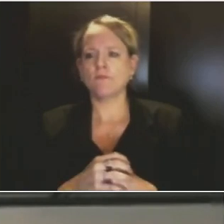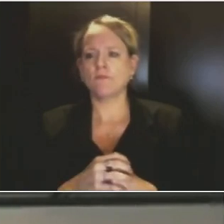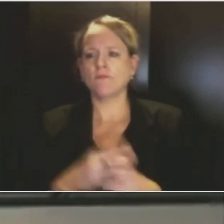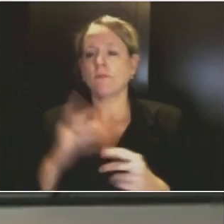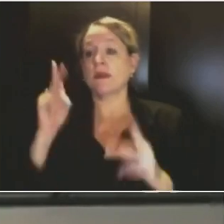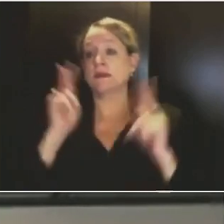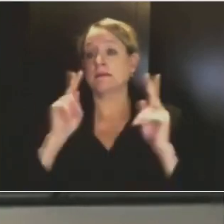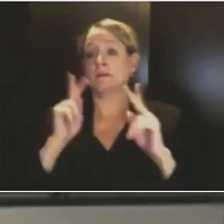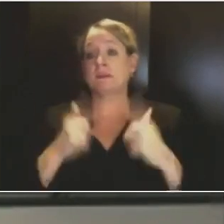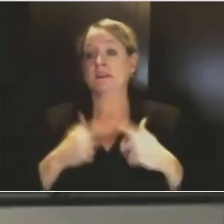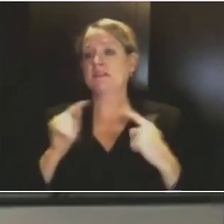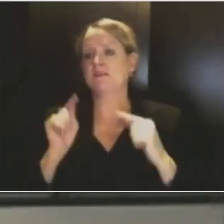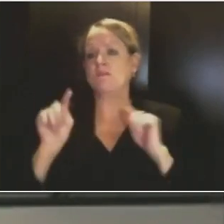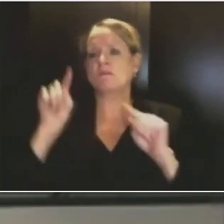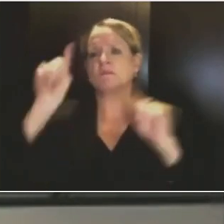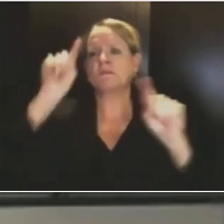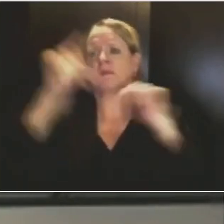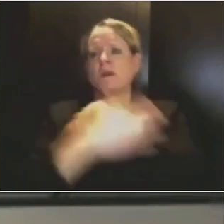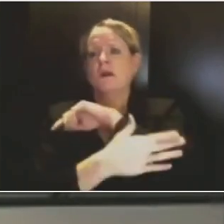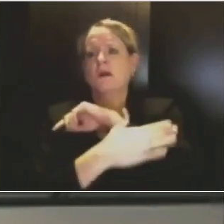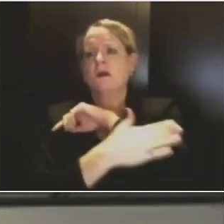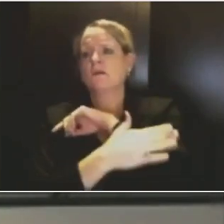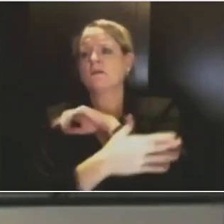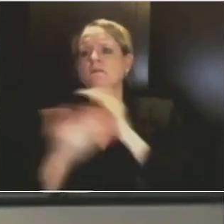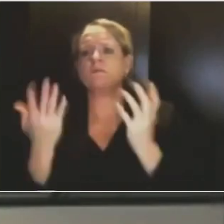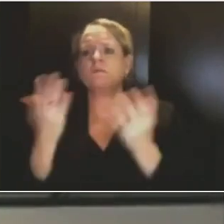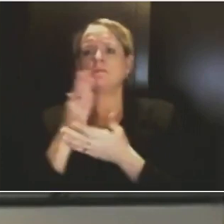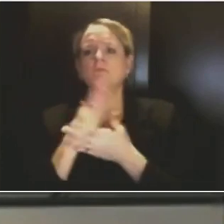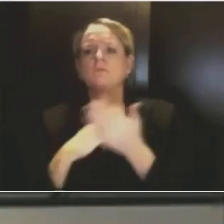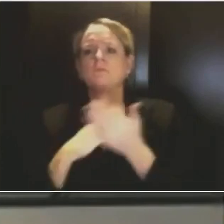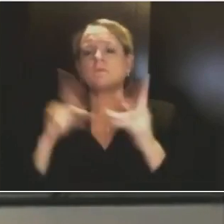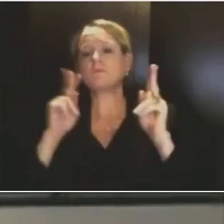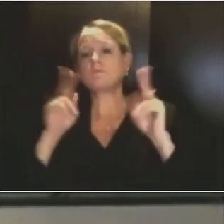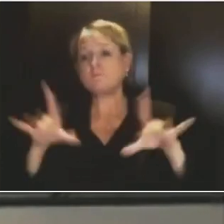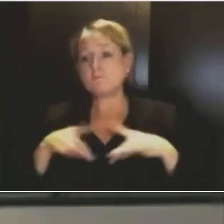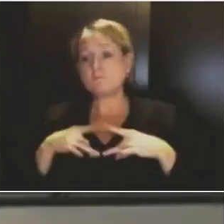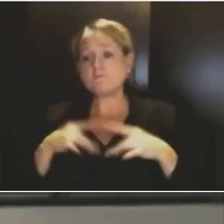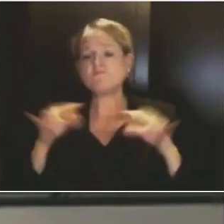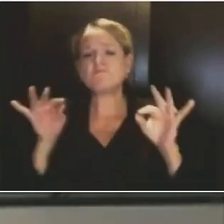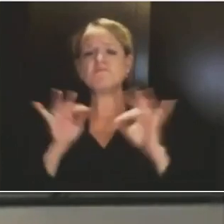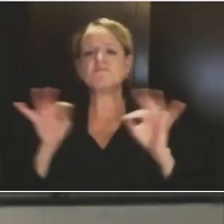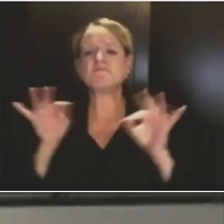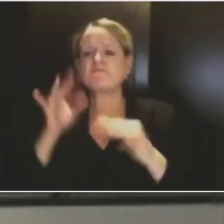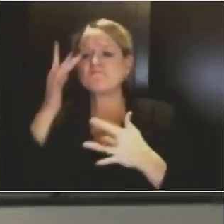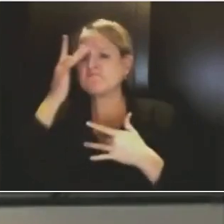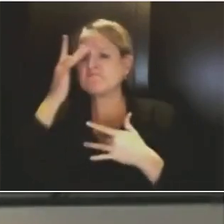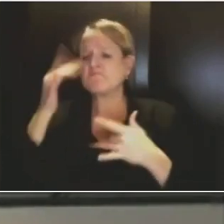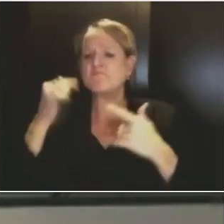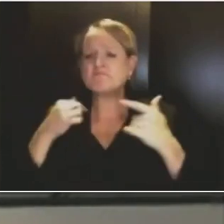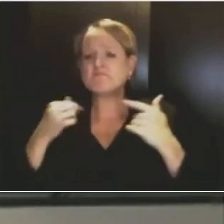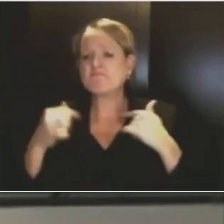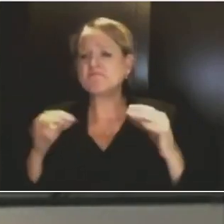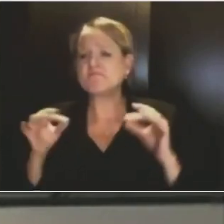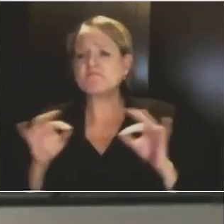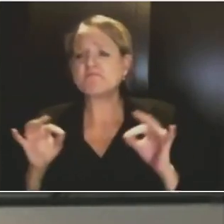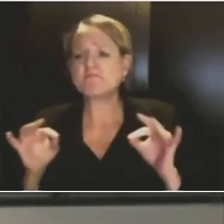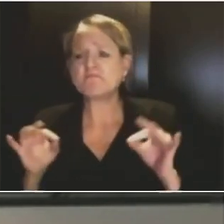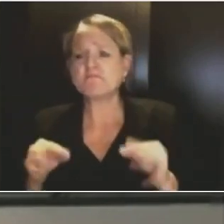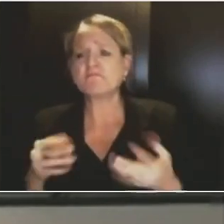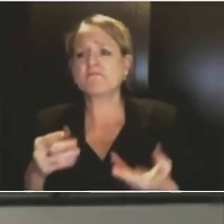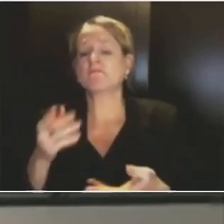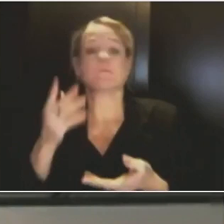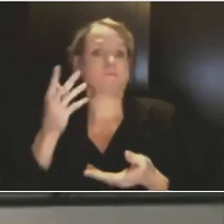never get tested. So yes, we have many more cases in the state than are reported on our website. The issue about who should get